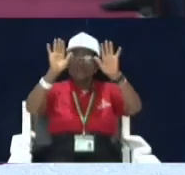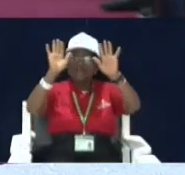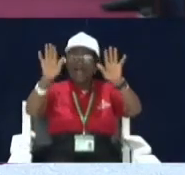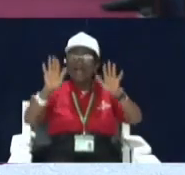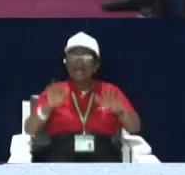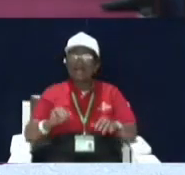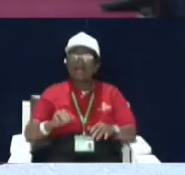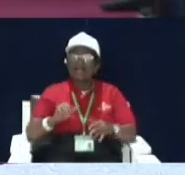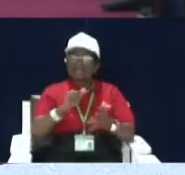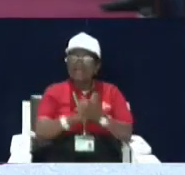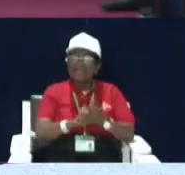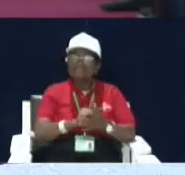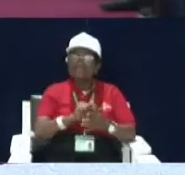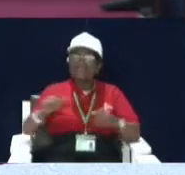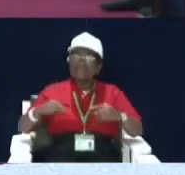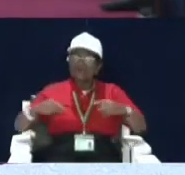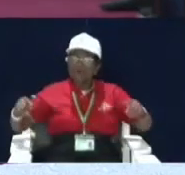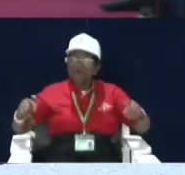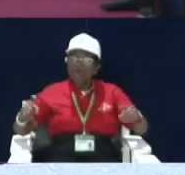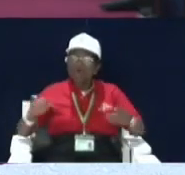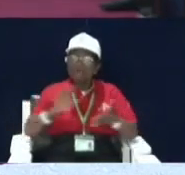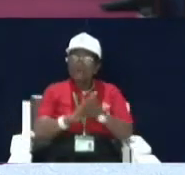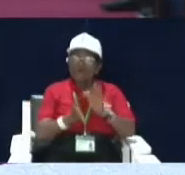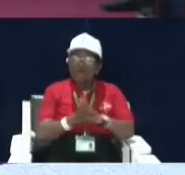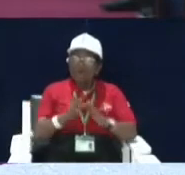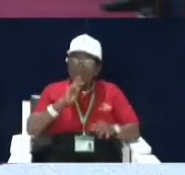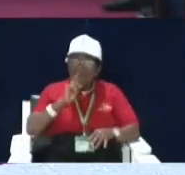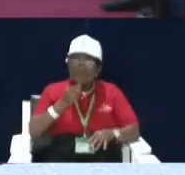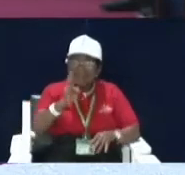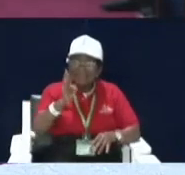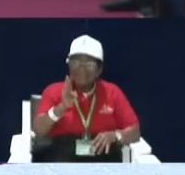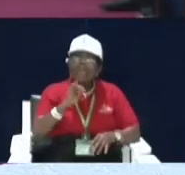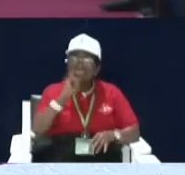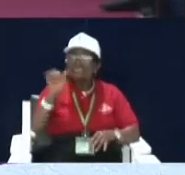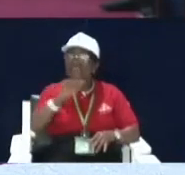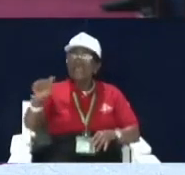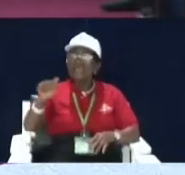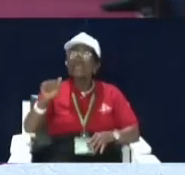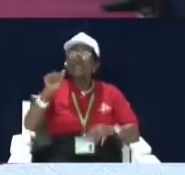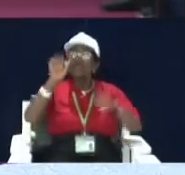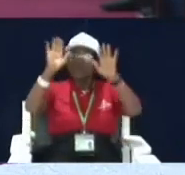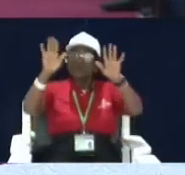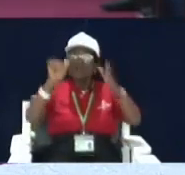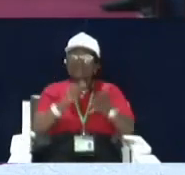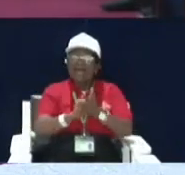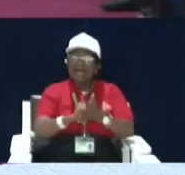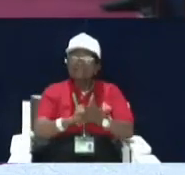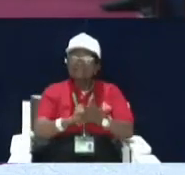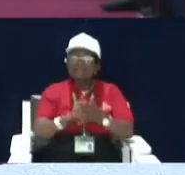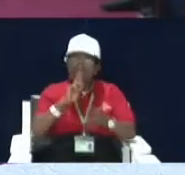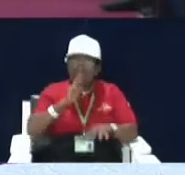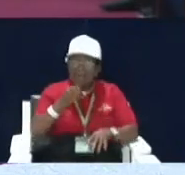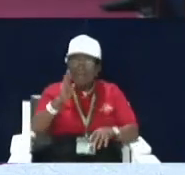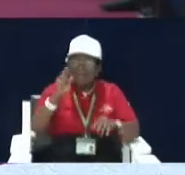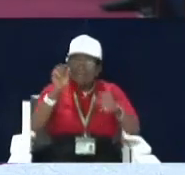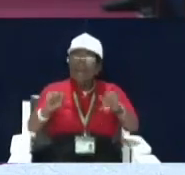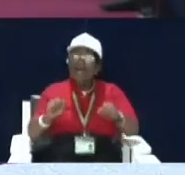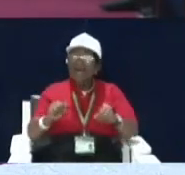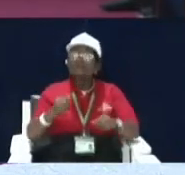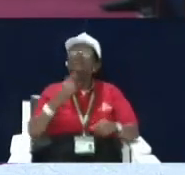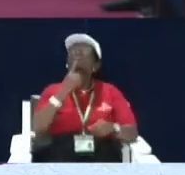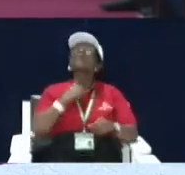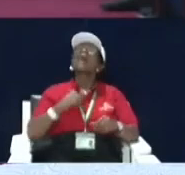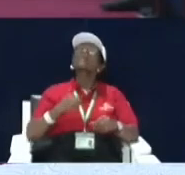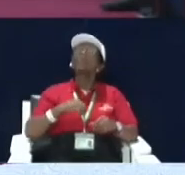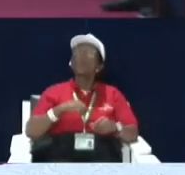That a rod became a serpent is a wonder. That a serpent can swallow other serpents, that's another